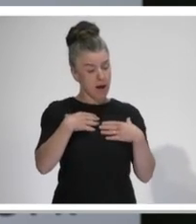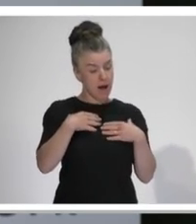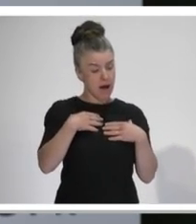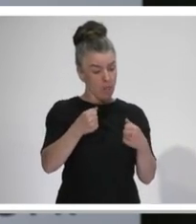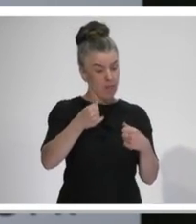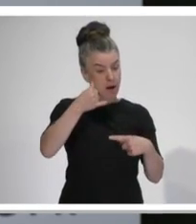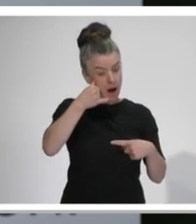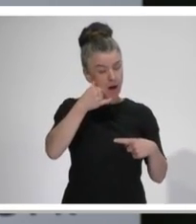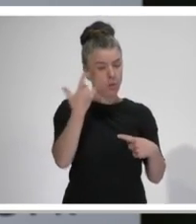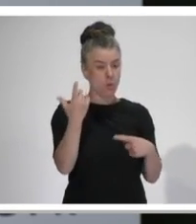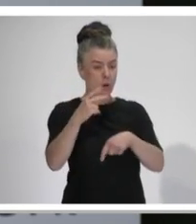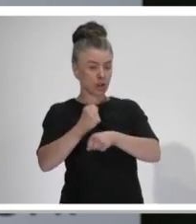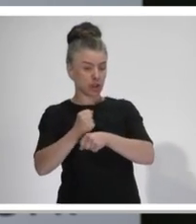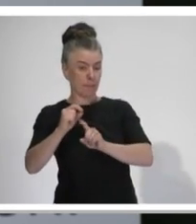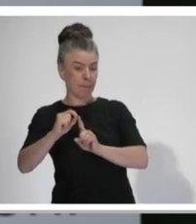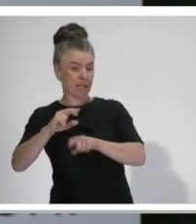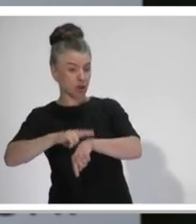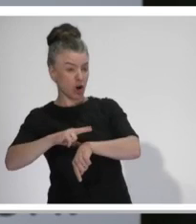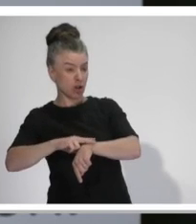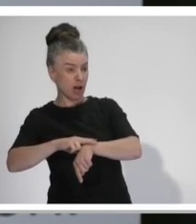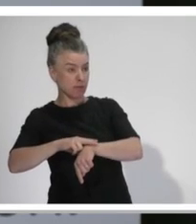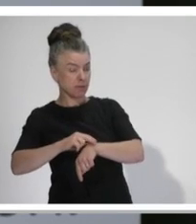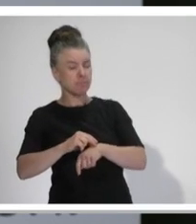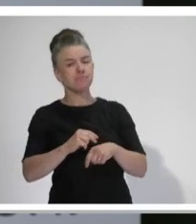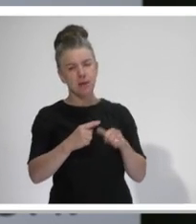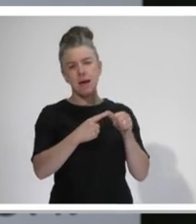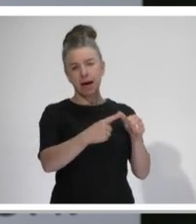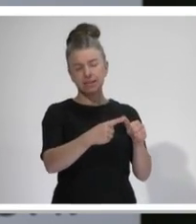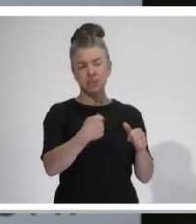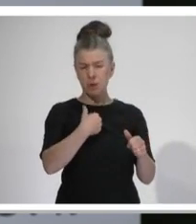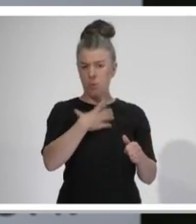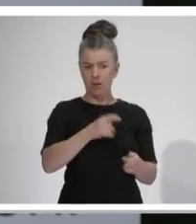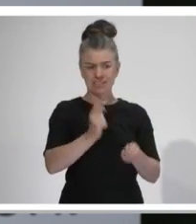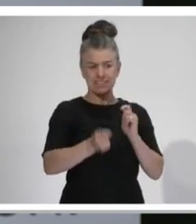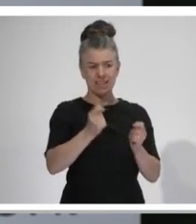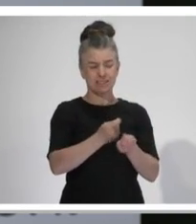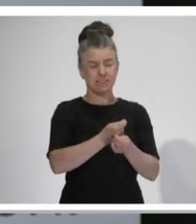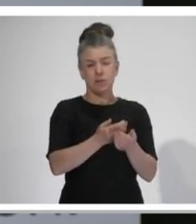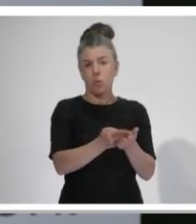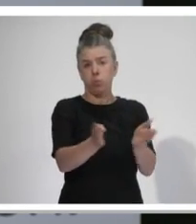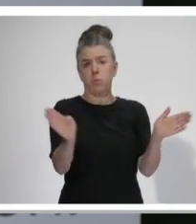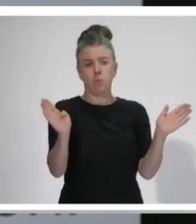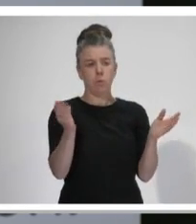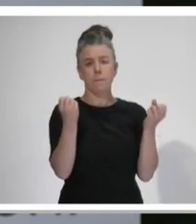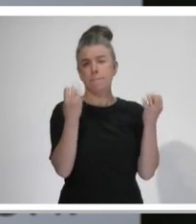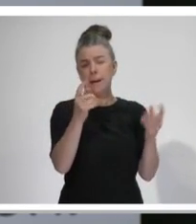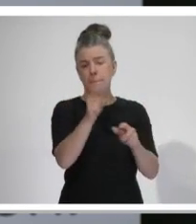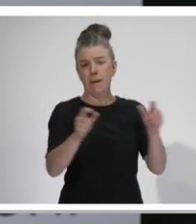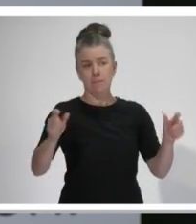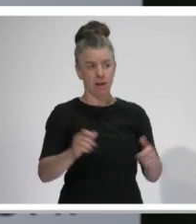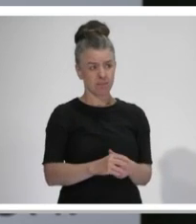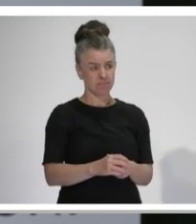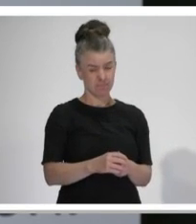we can best make our testing as available as possible going forward. It is one of our